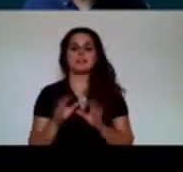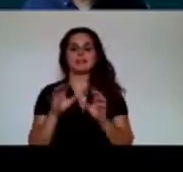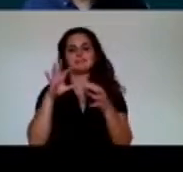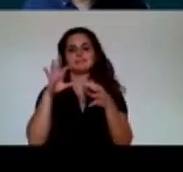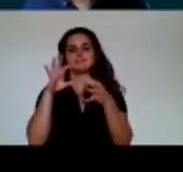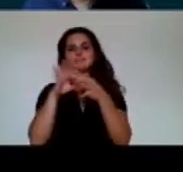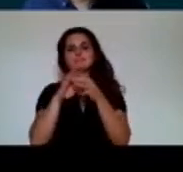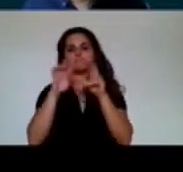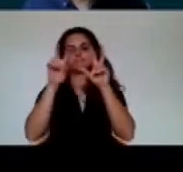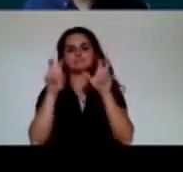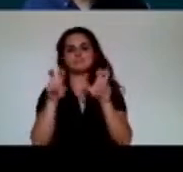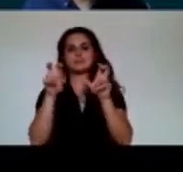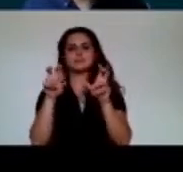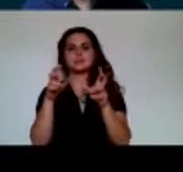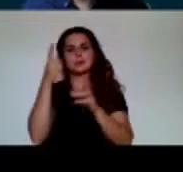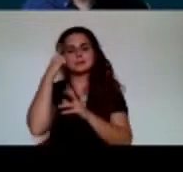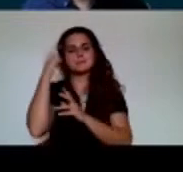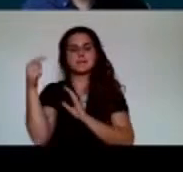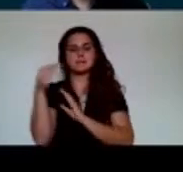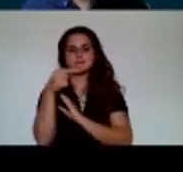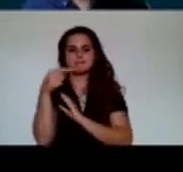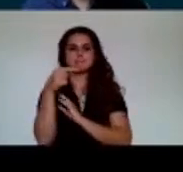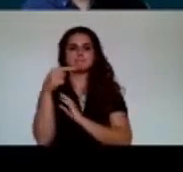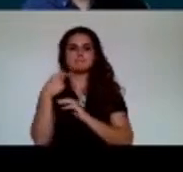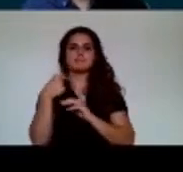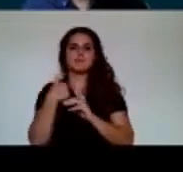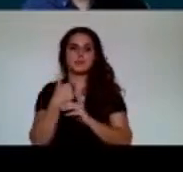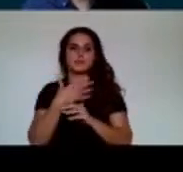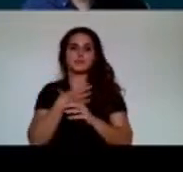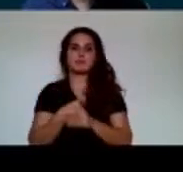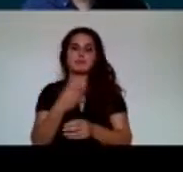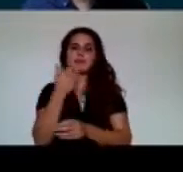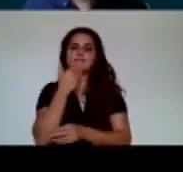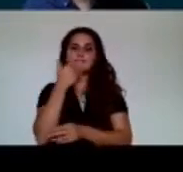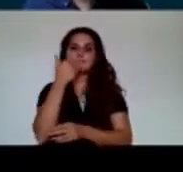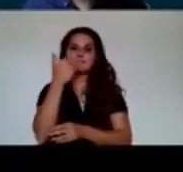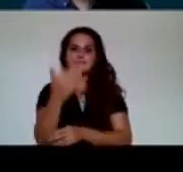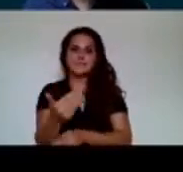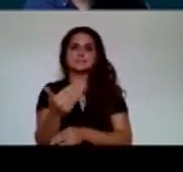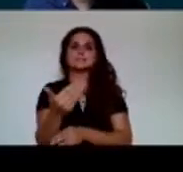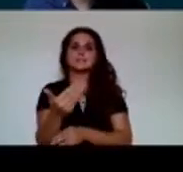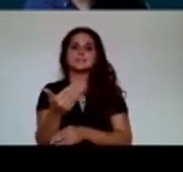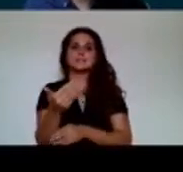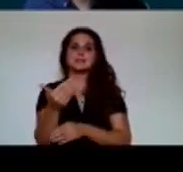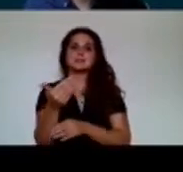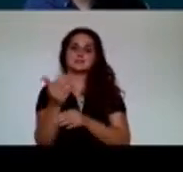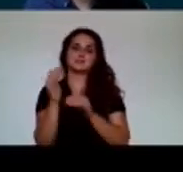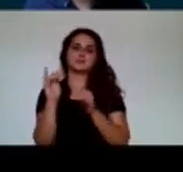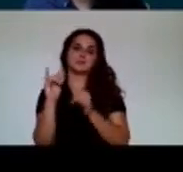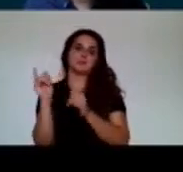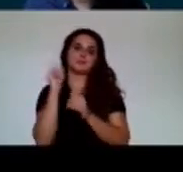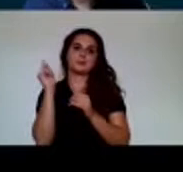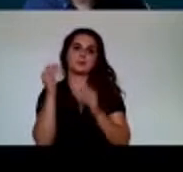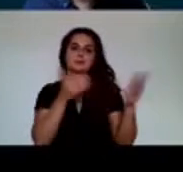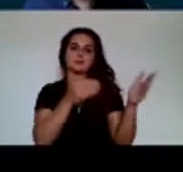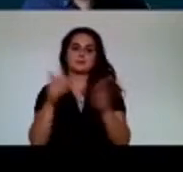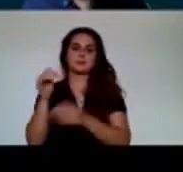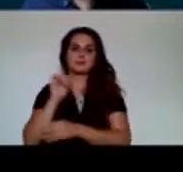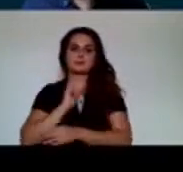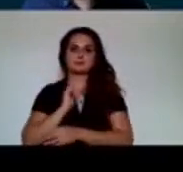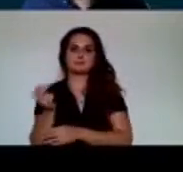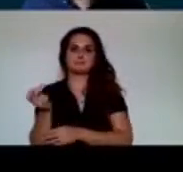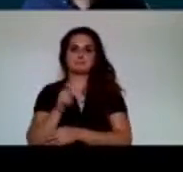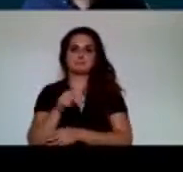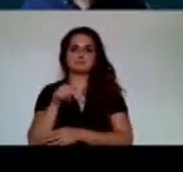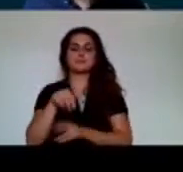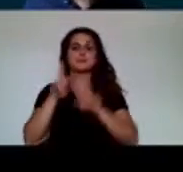to implicit bias. So I would like to thank the Champalimaud Foundation for inviting me. The